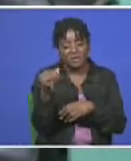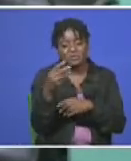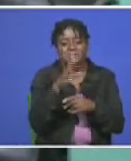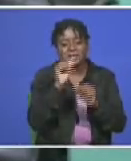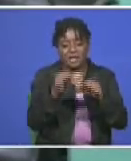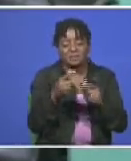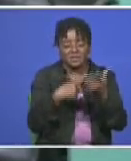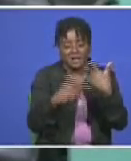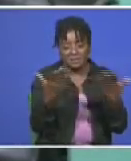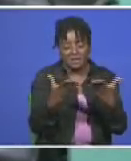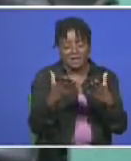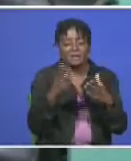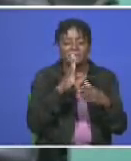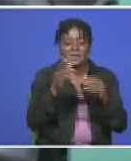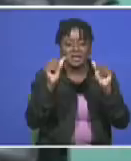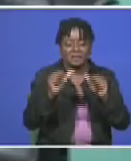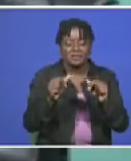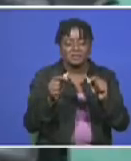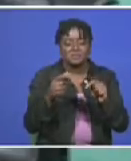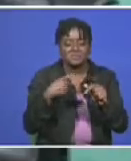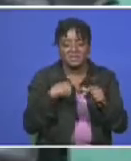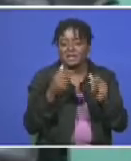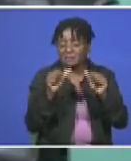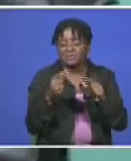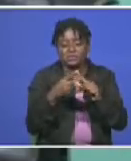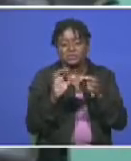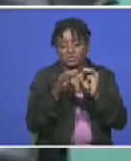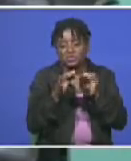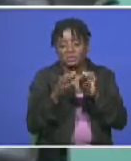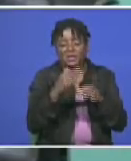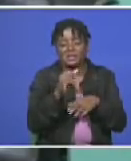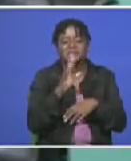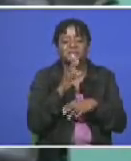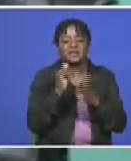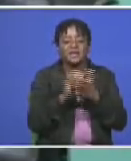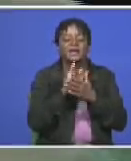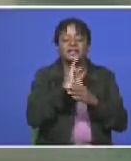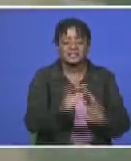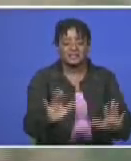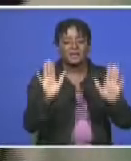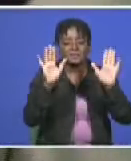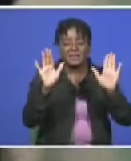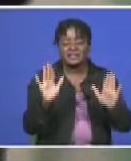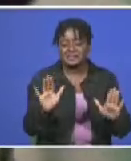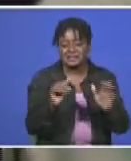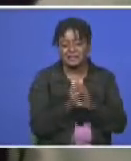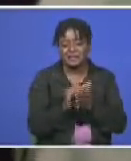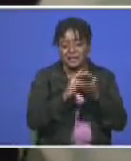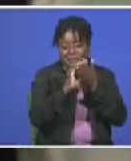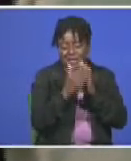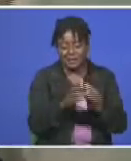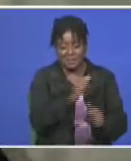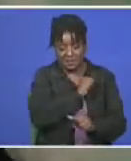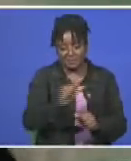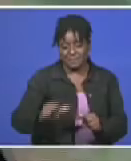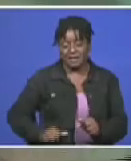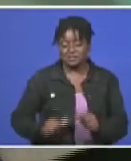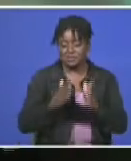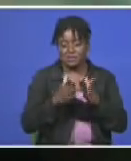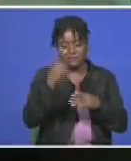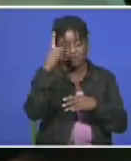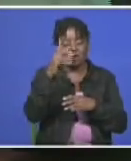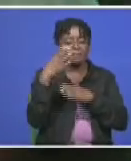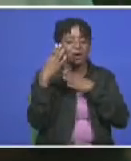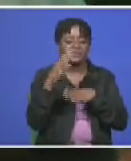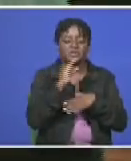for them to be able to come over here and be able to interpret and speak, that is amazing. Becoming an ambassador for the Bahamas is